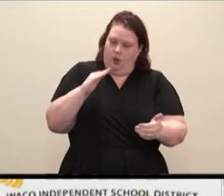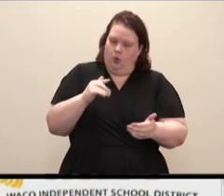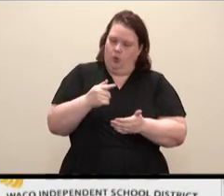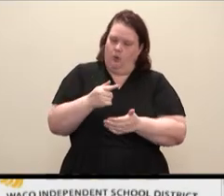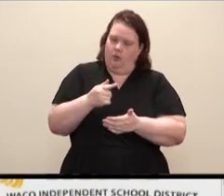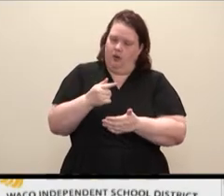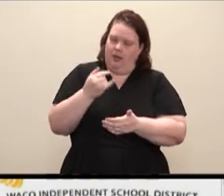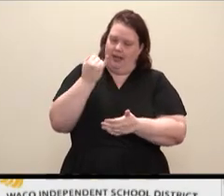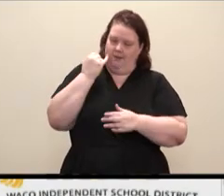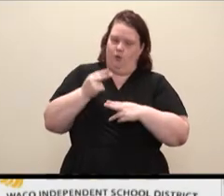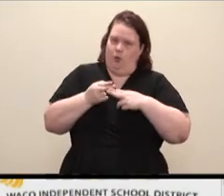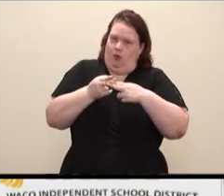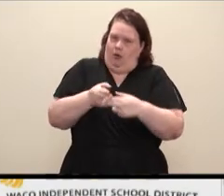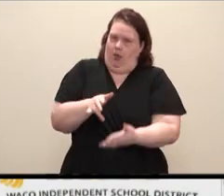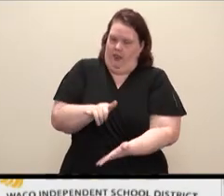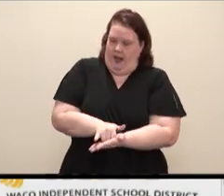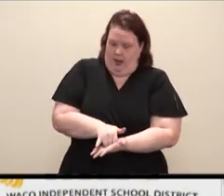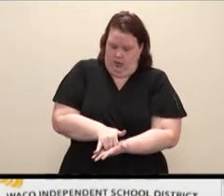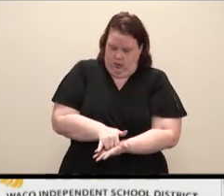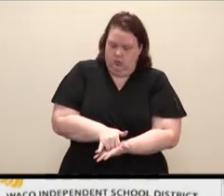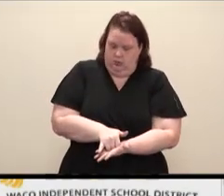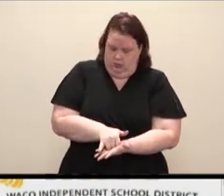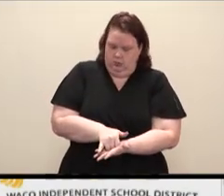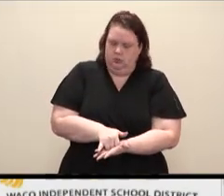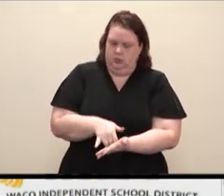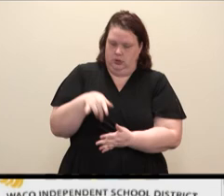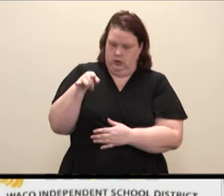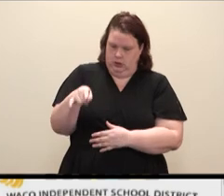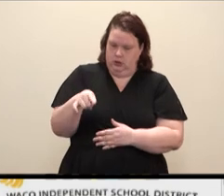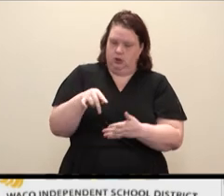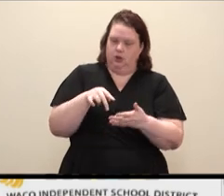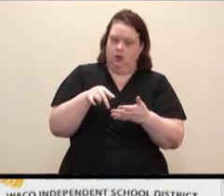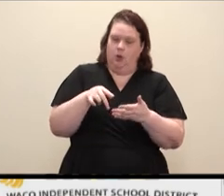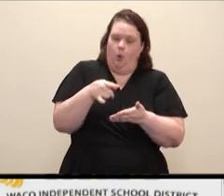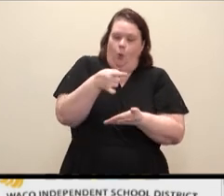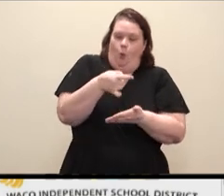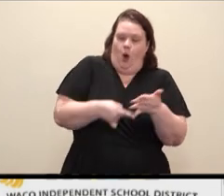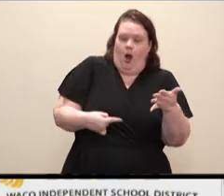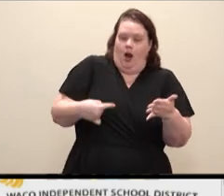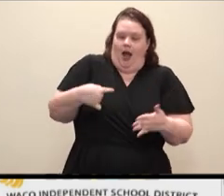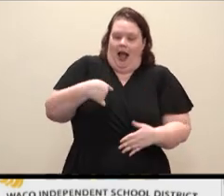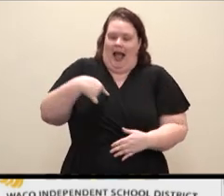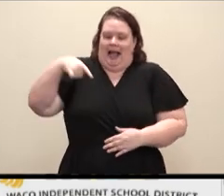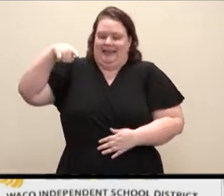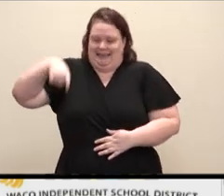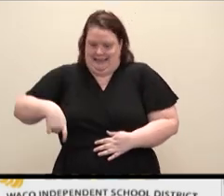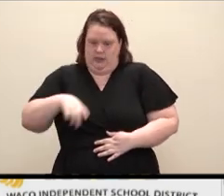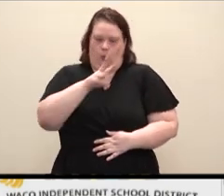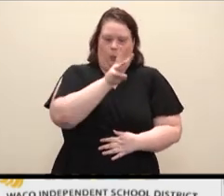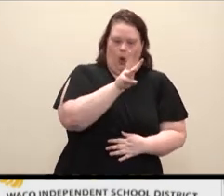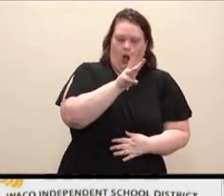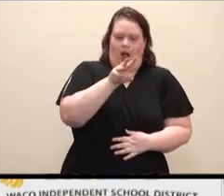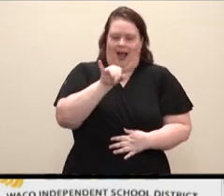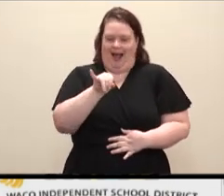we will call it, but here on this slide it stands for what I need time. Right now